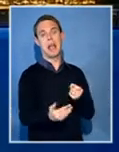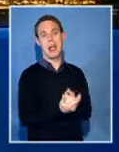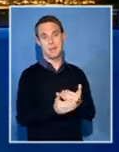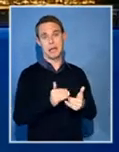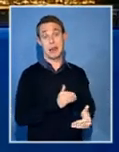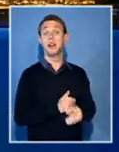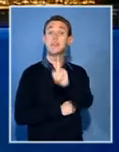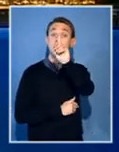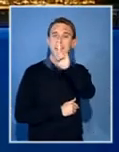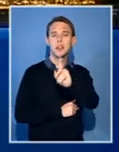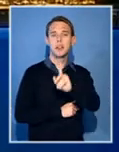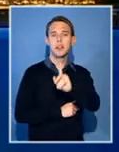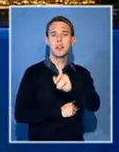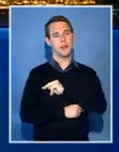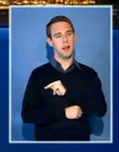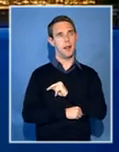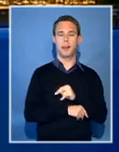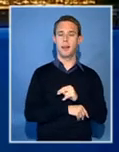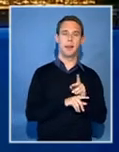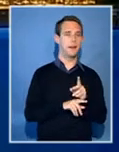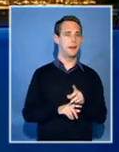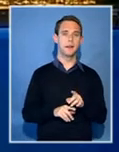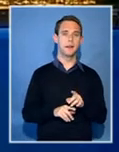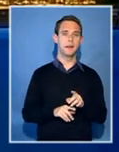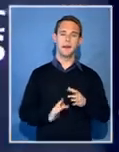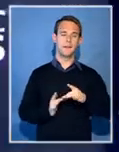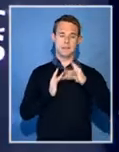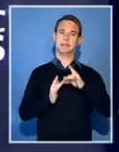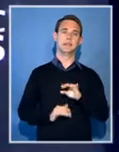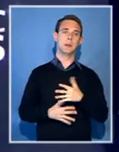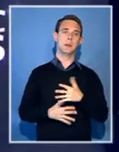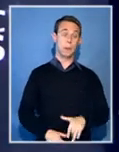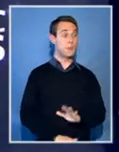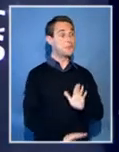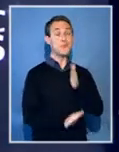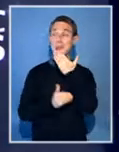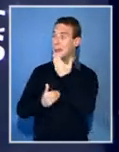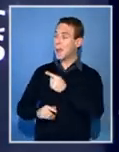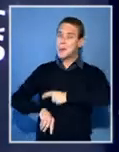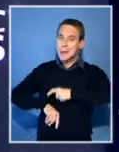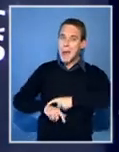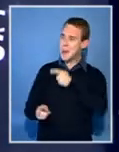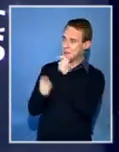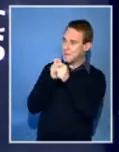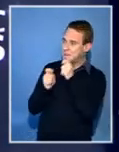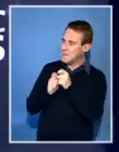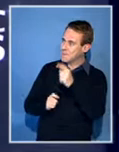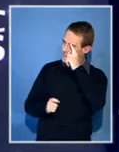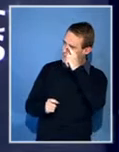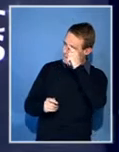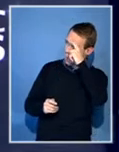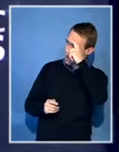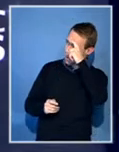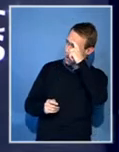country. But KwaZulu-Natal, as usual, is taking the lead. Thank you very much for your time and your insight. That was Protas Madlala,